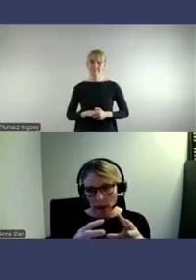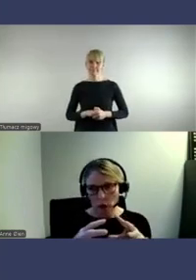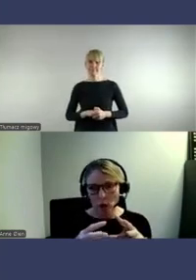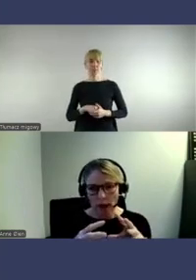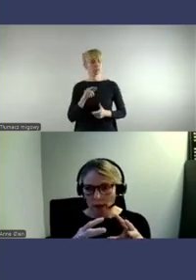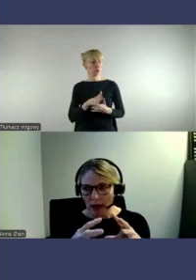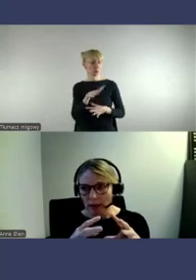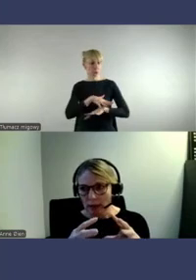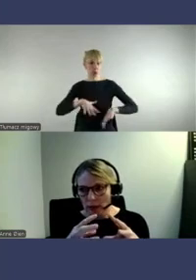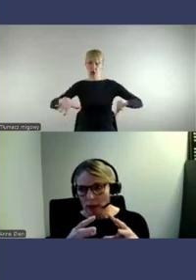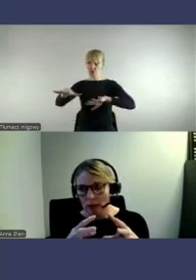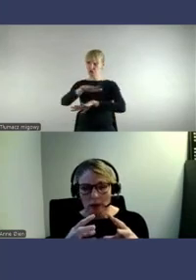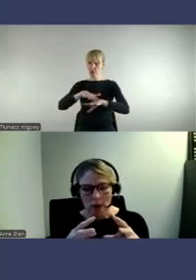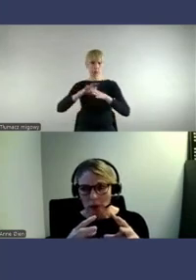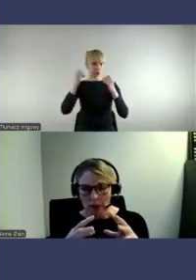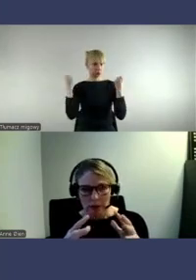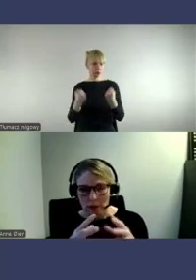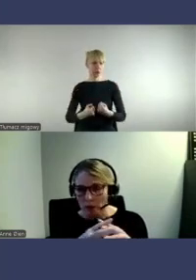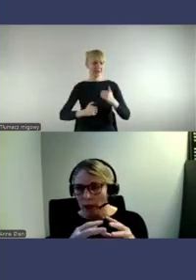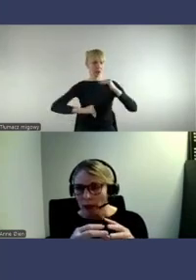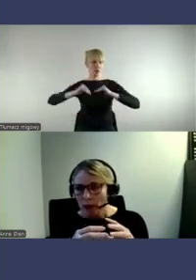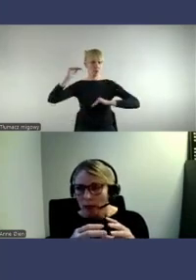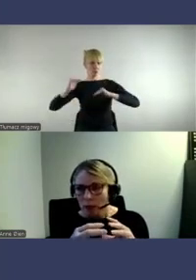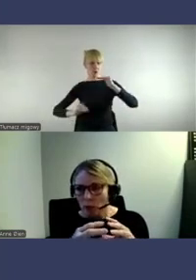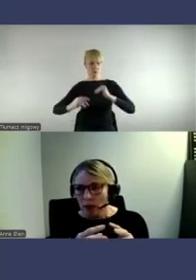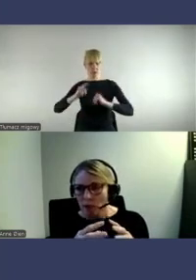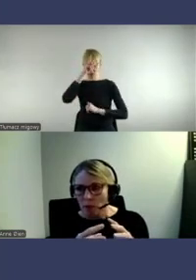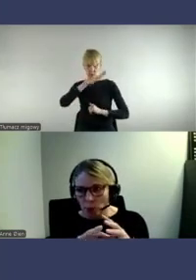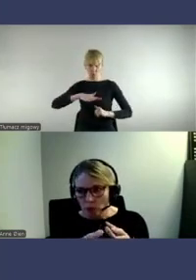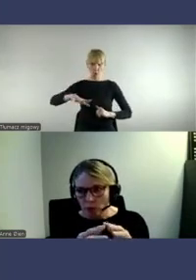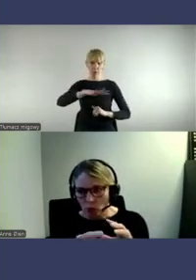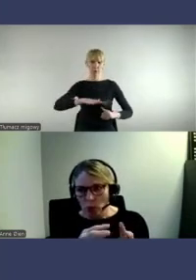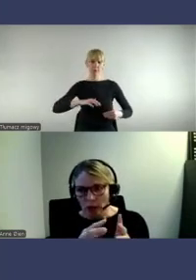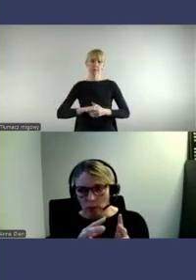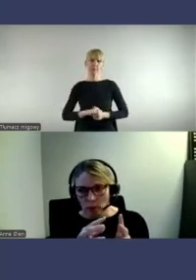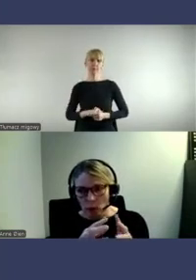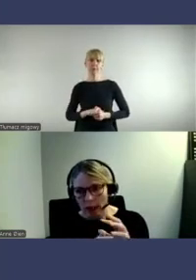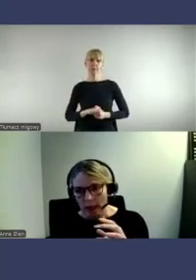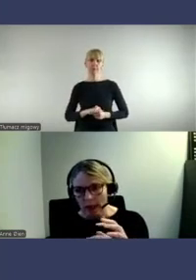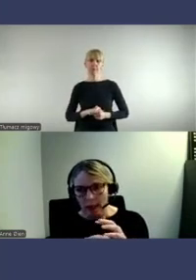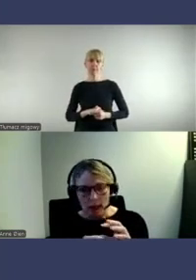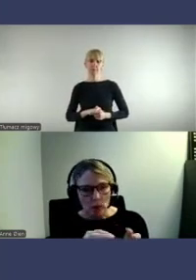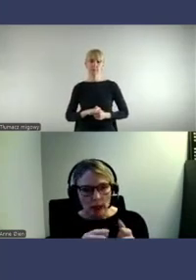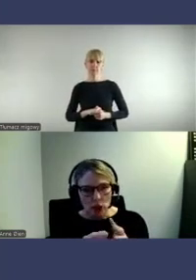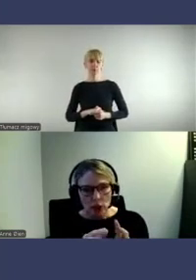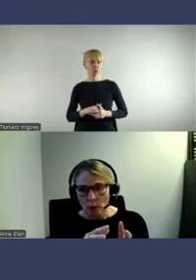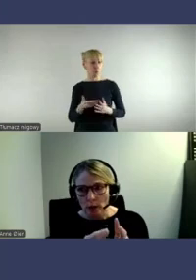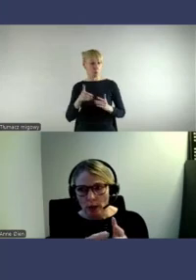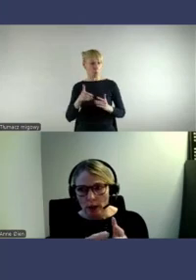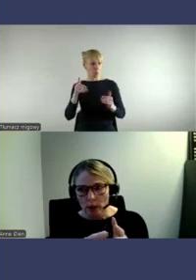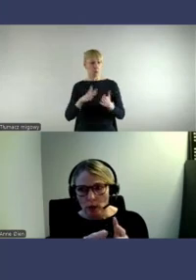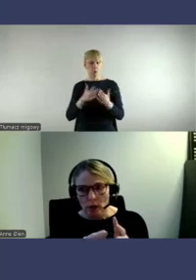are strong and balanced, according to theory, communities have been proven to mobilize quickly, collaborate,